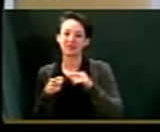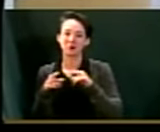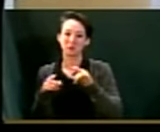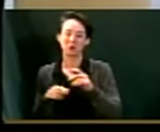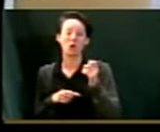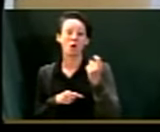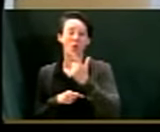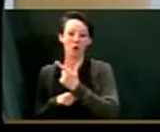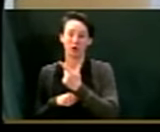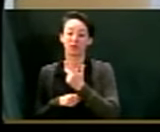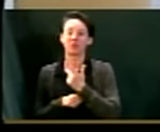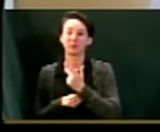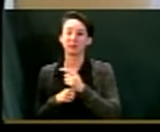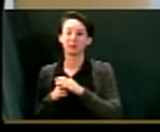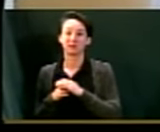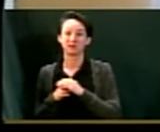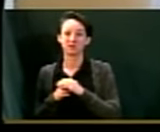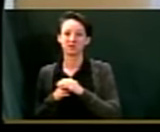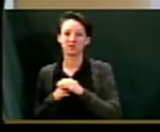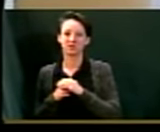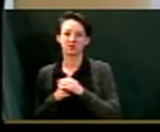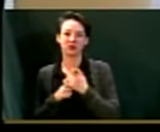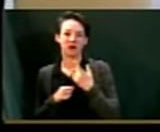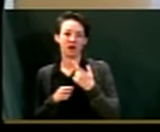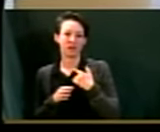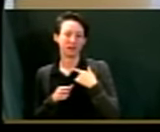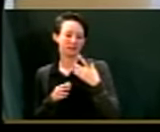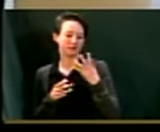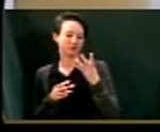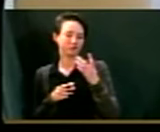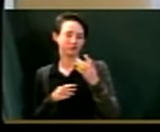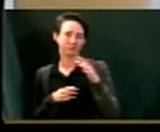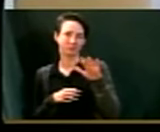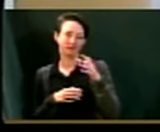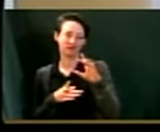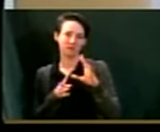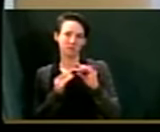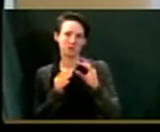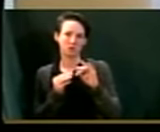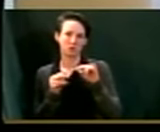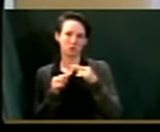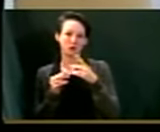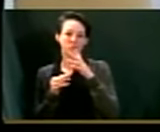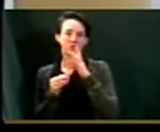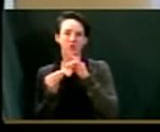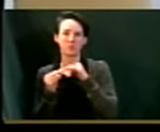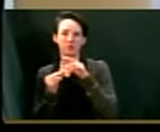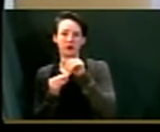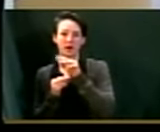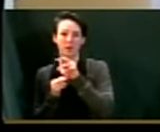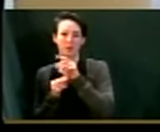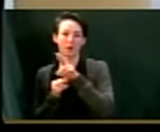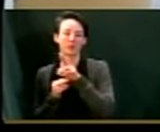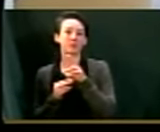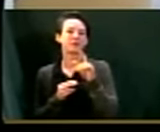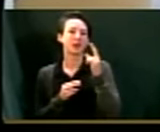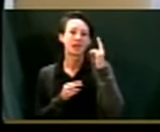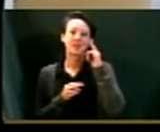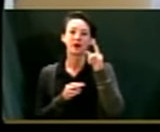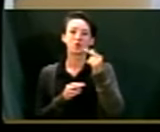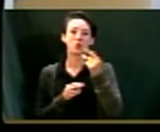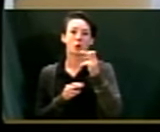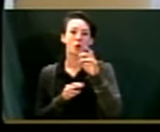of you, I sort of mentioned it when I was talking about Amber, but I think Gloria and